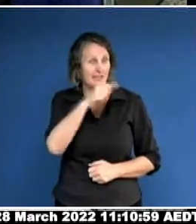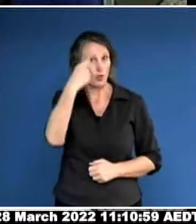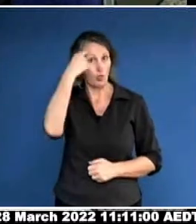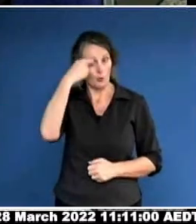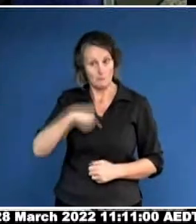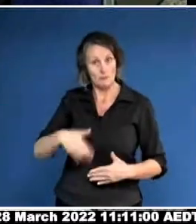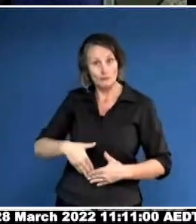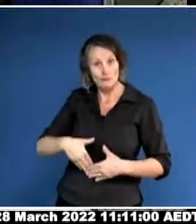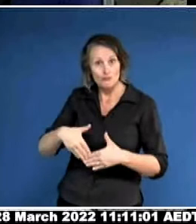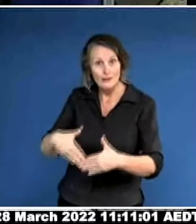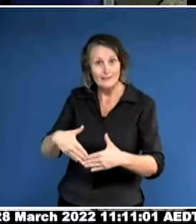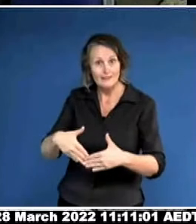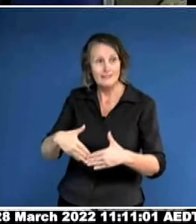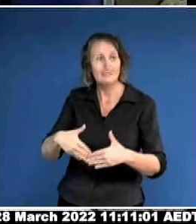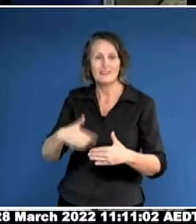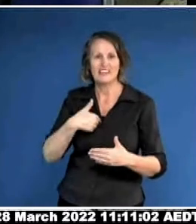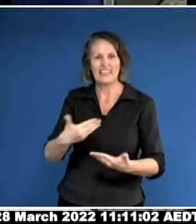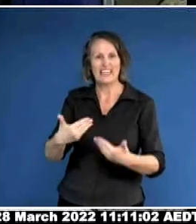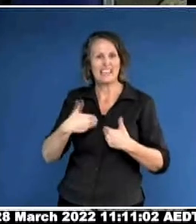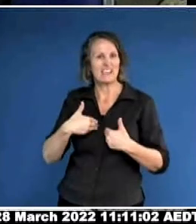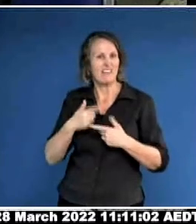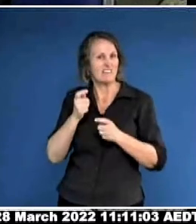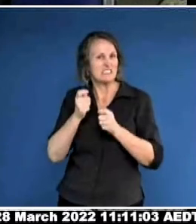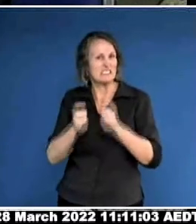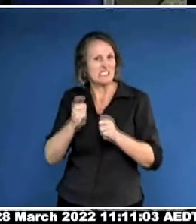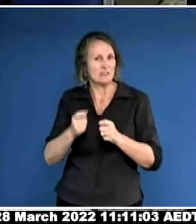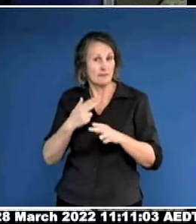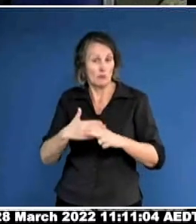test and found I was.